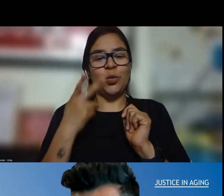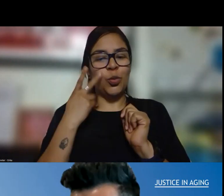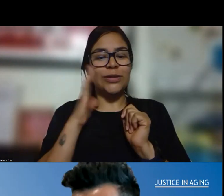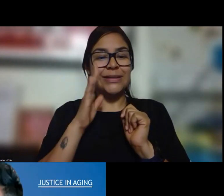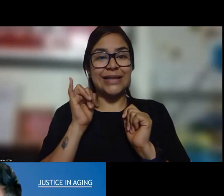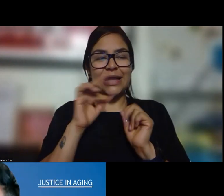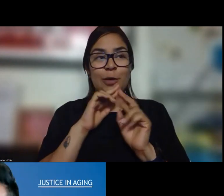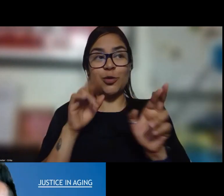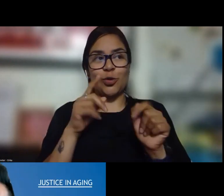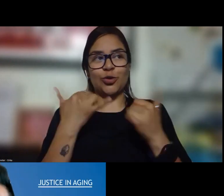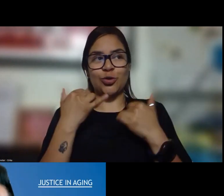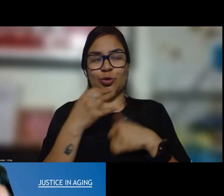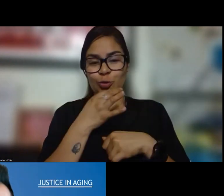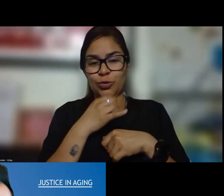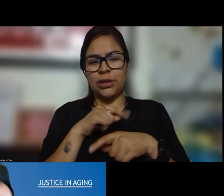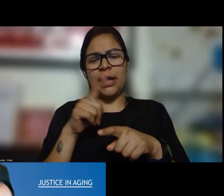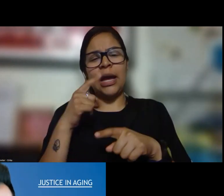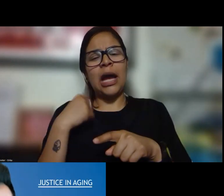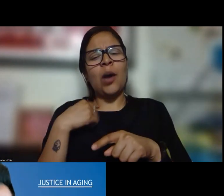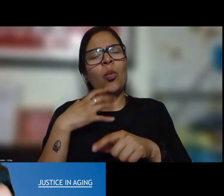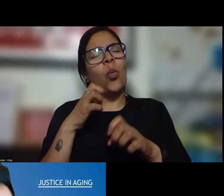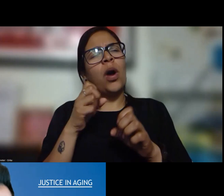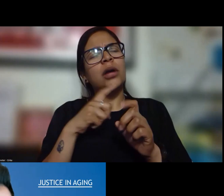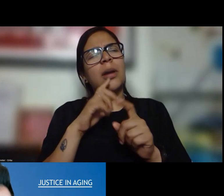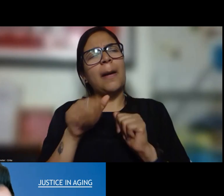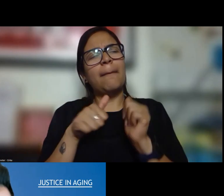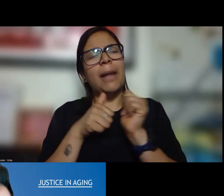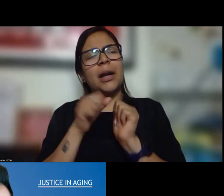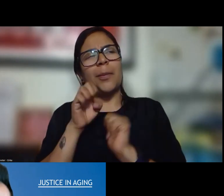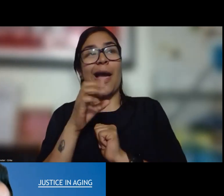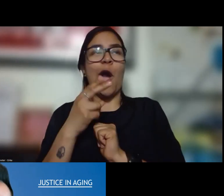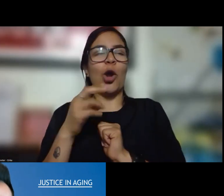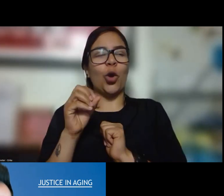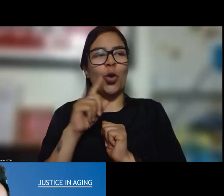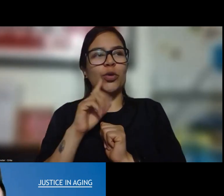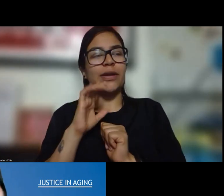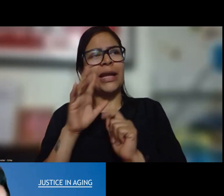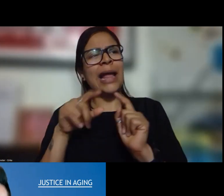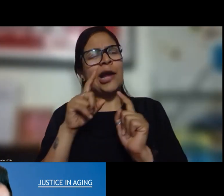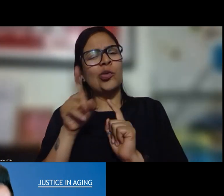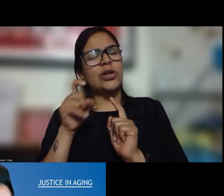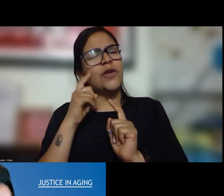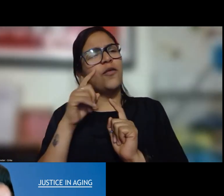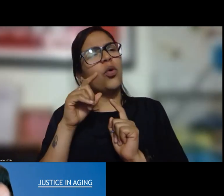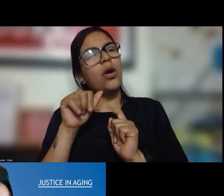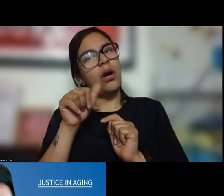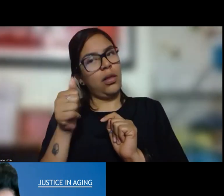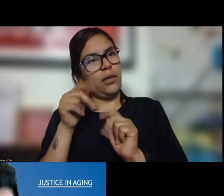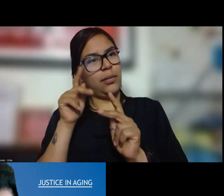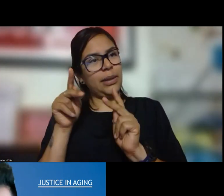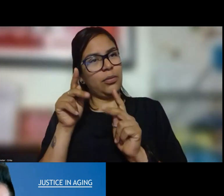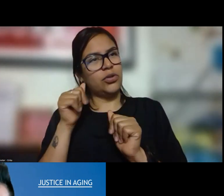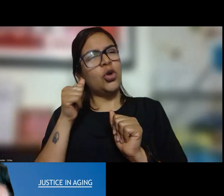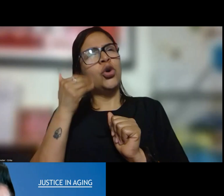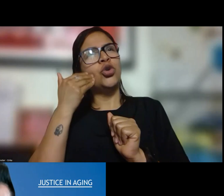results really soon. I'd echo Catherine's question around the language access piece, in particular, knowing that older adults tend